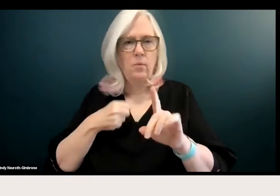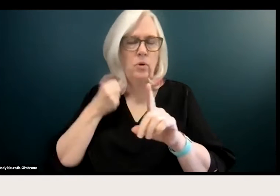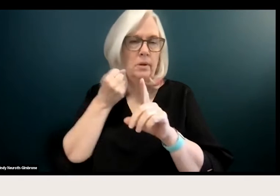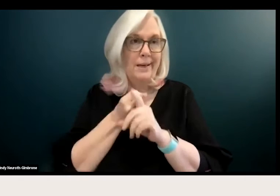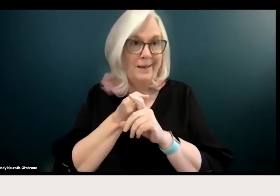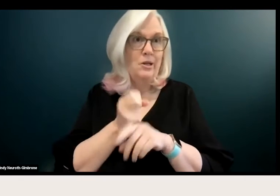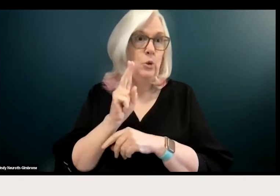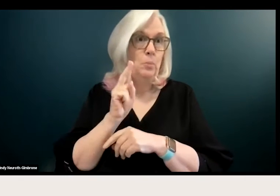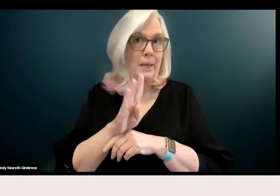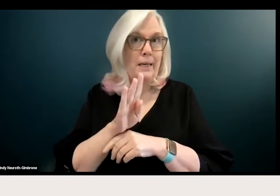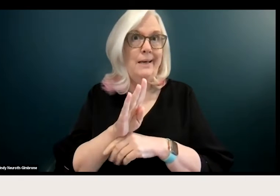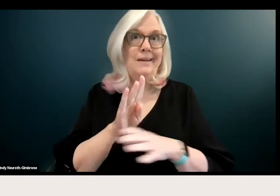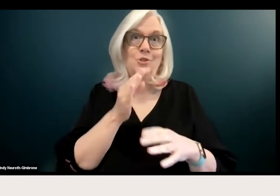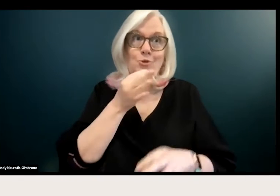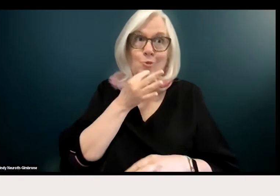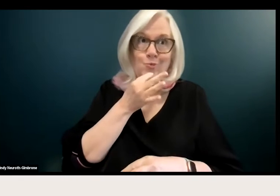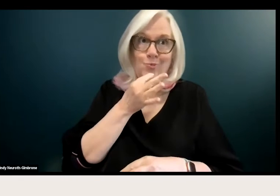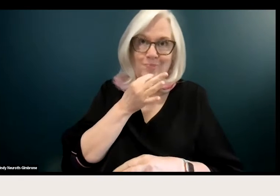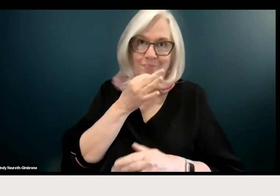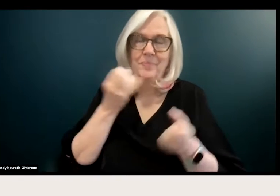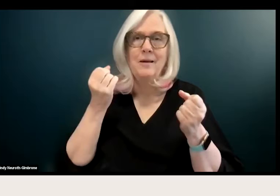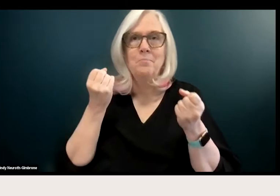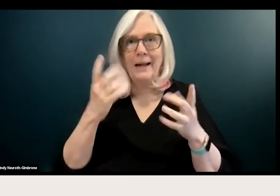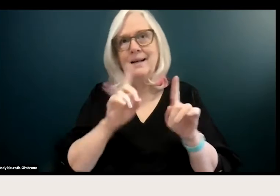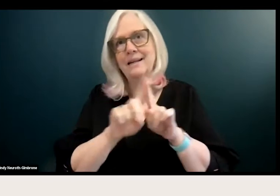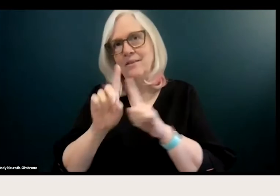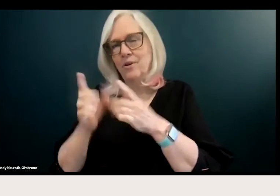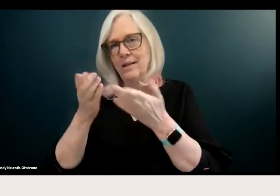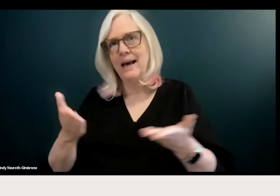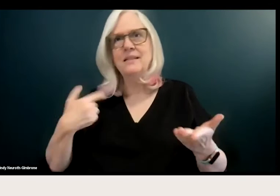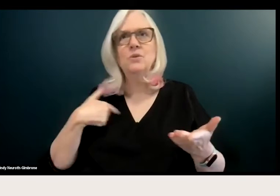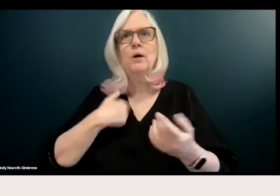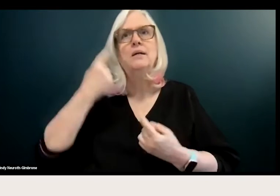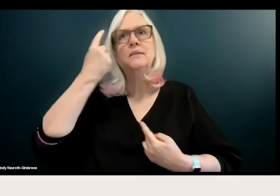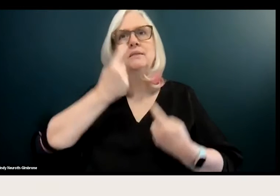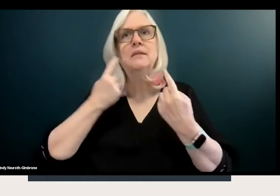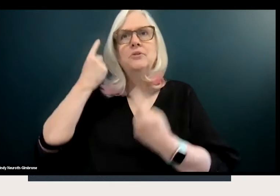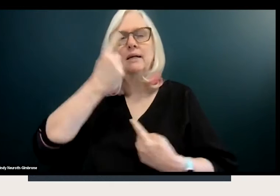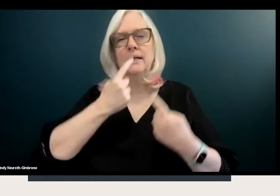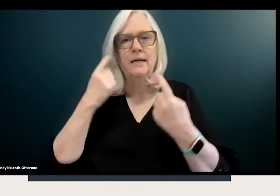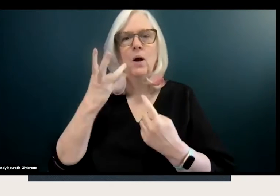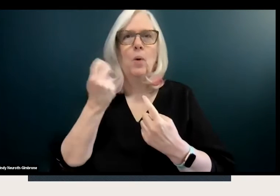later. So there's always a lot of different things that we're considering here when we're putting these things together.